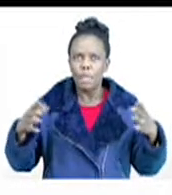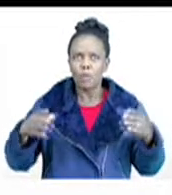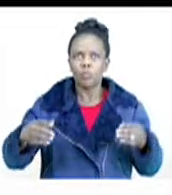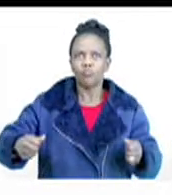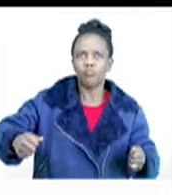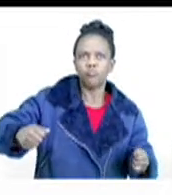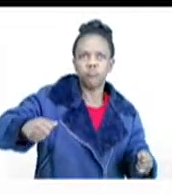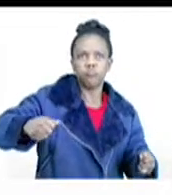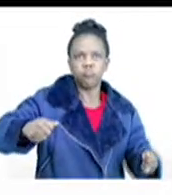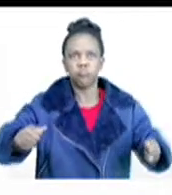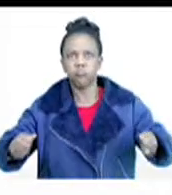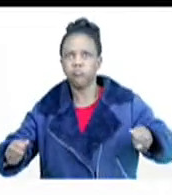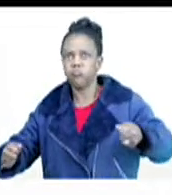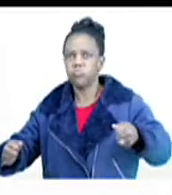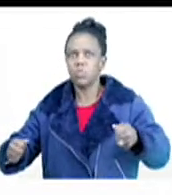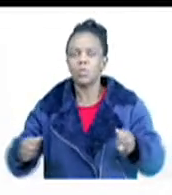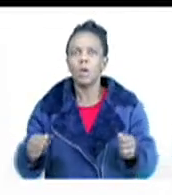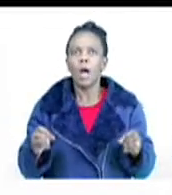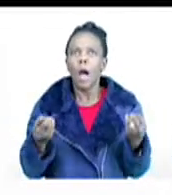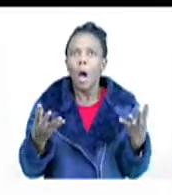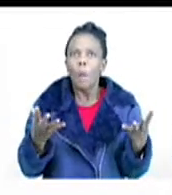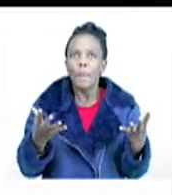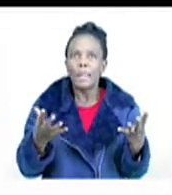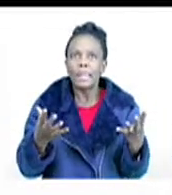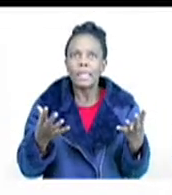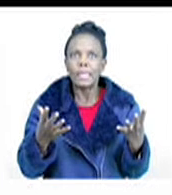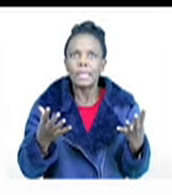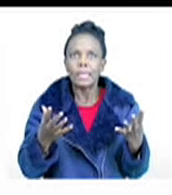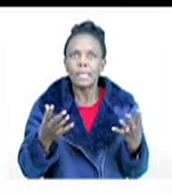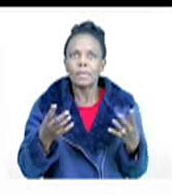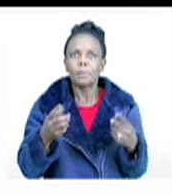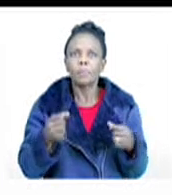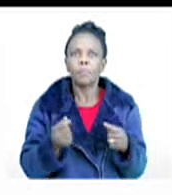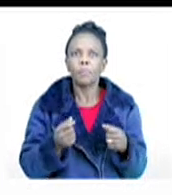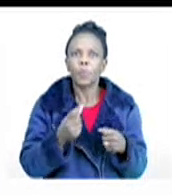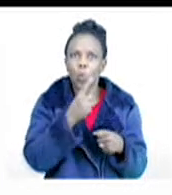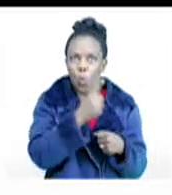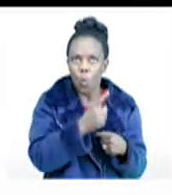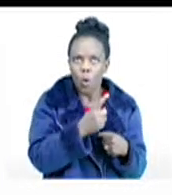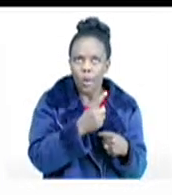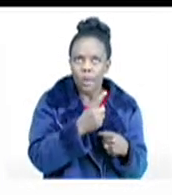the wheels we can see. Let's count the wheels.